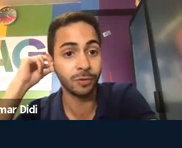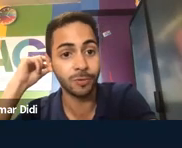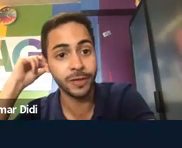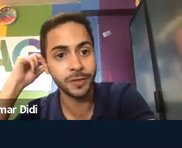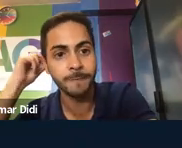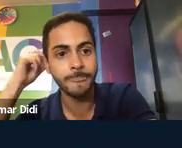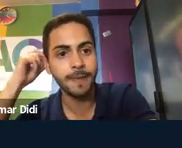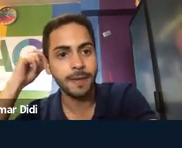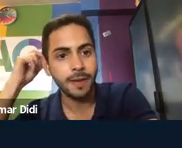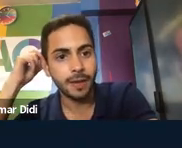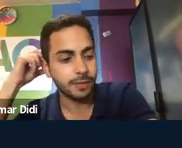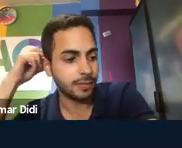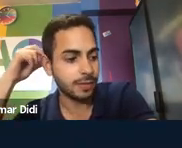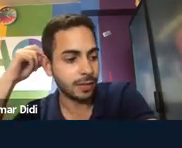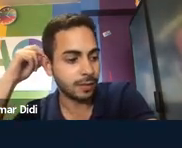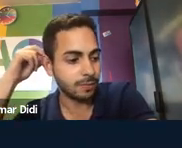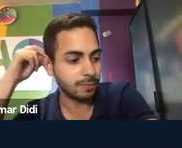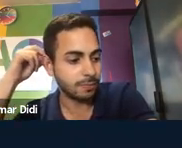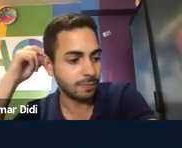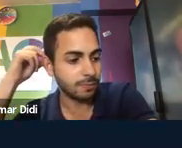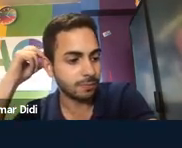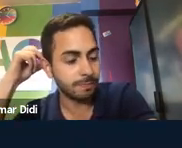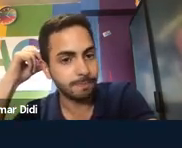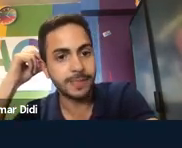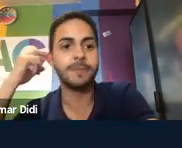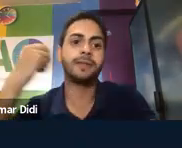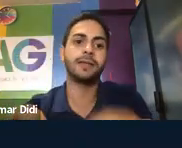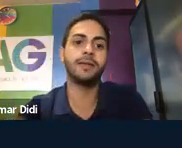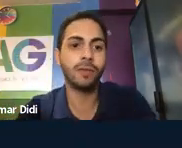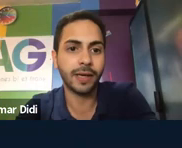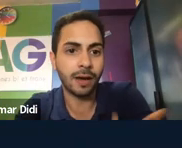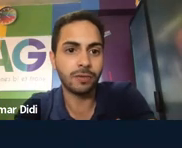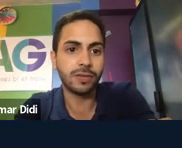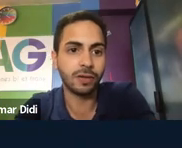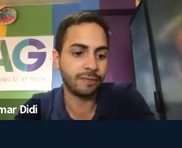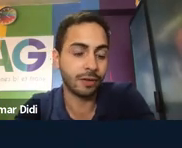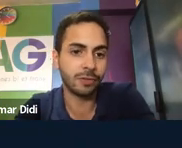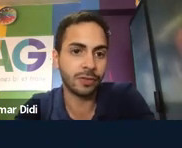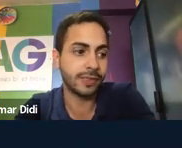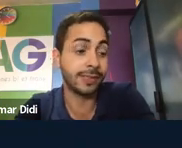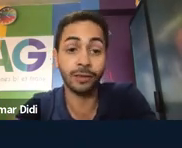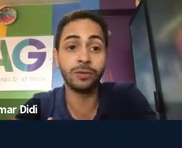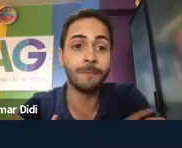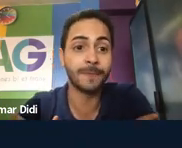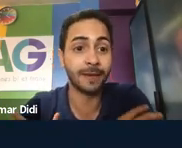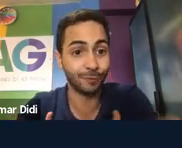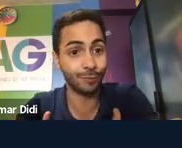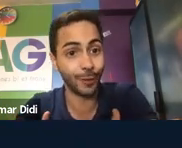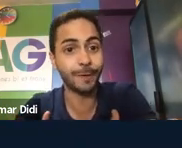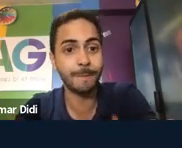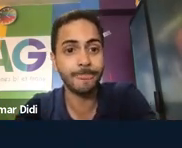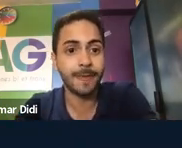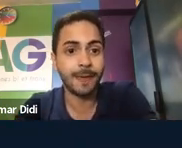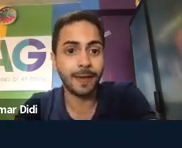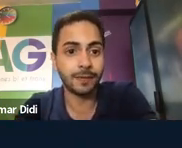cross-sectoral cooperation. And it's basically going out of our silo type of